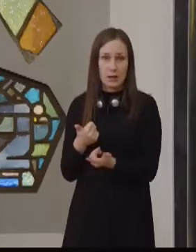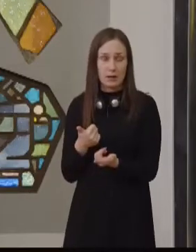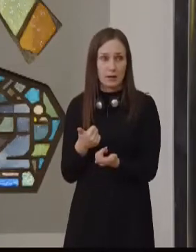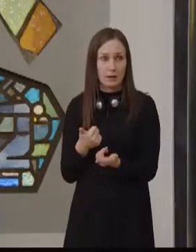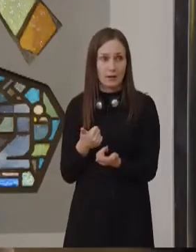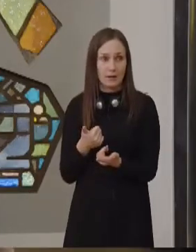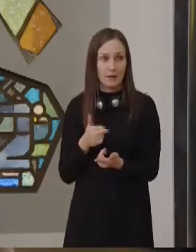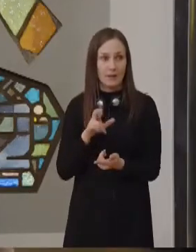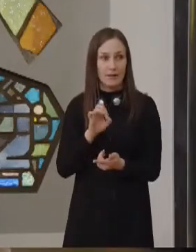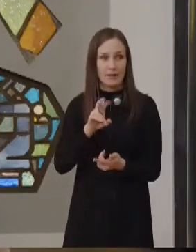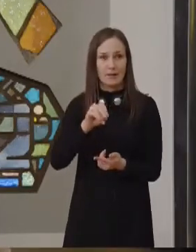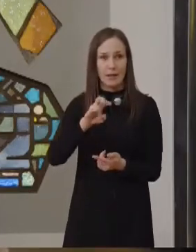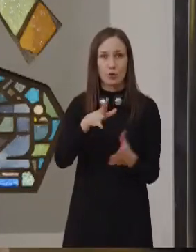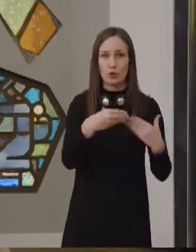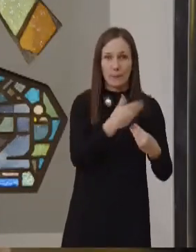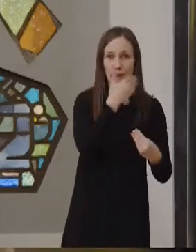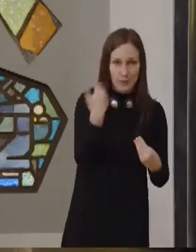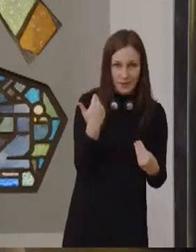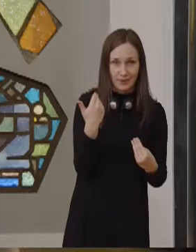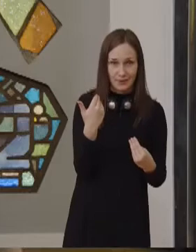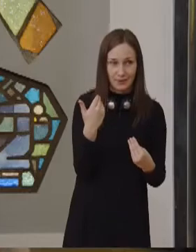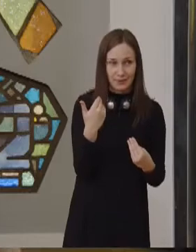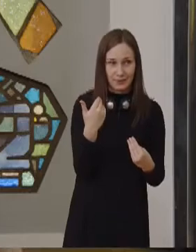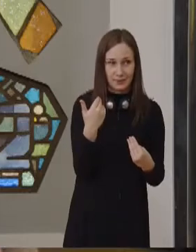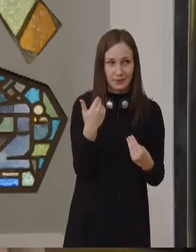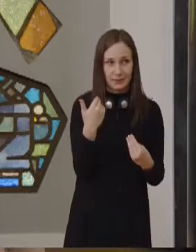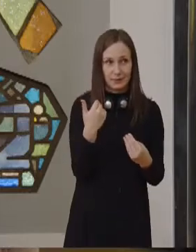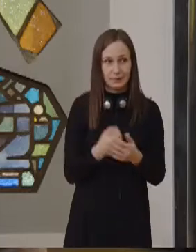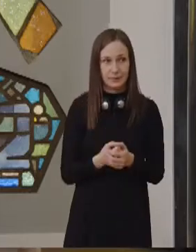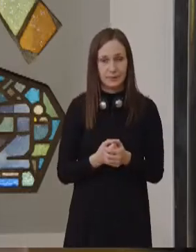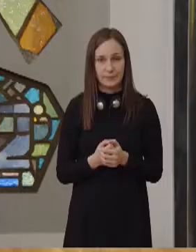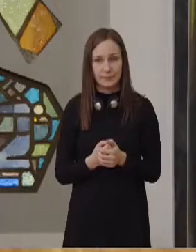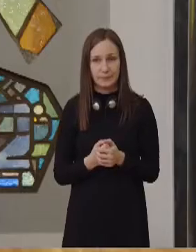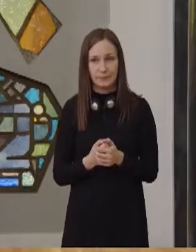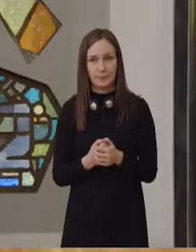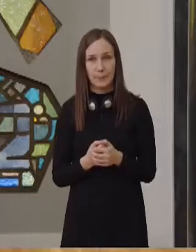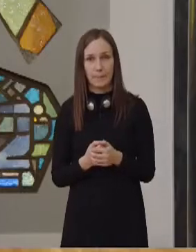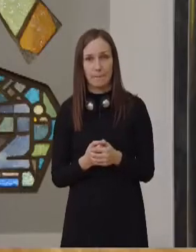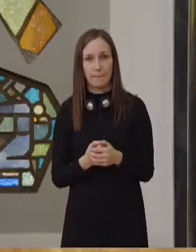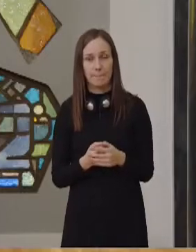So, Mr. Bichunas, all the conflict is set.